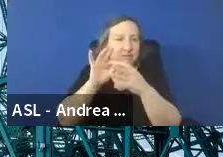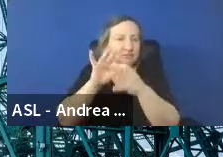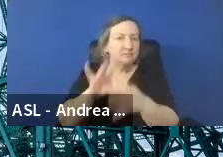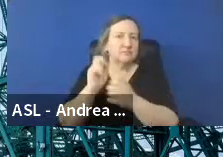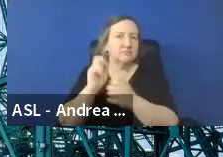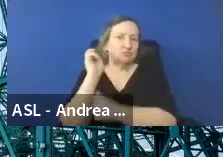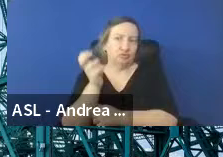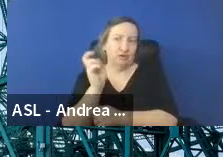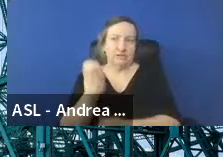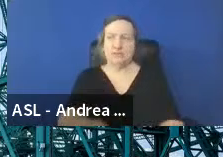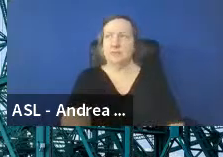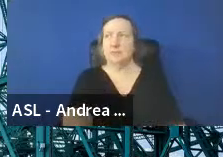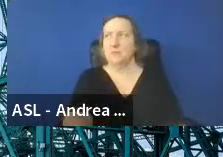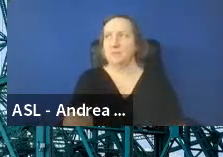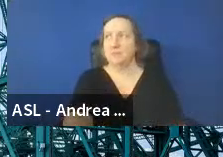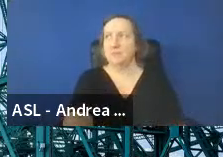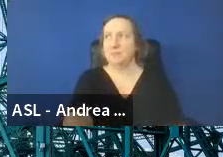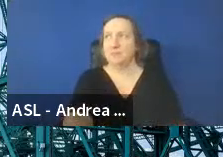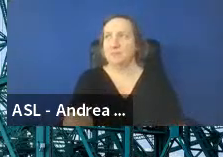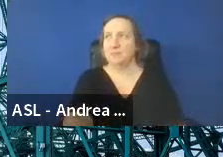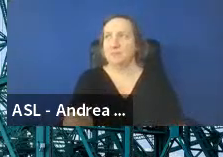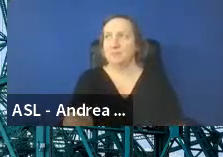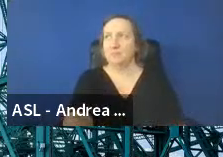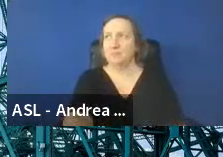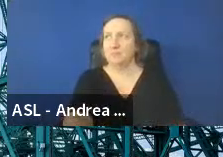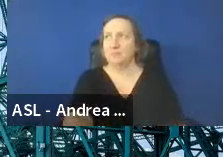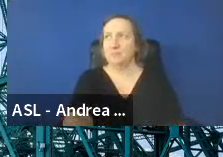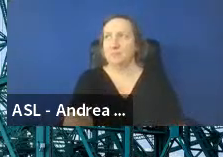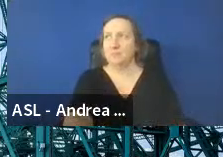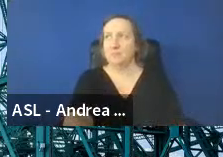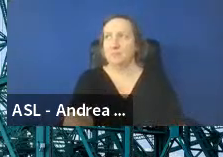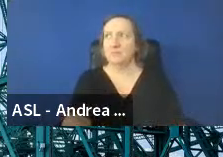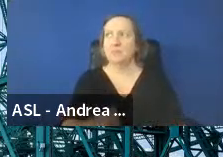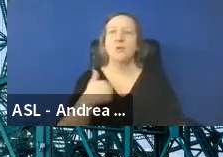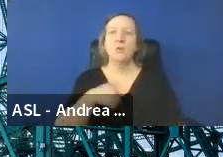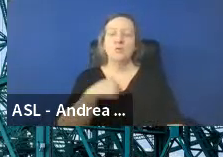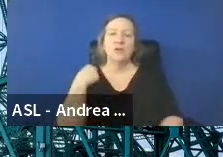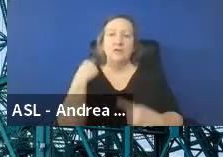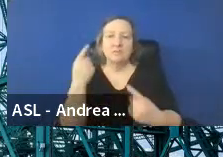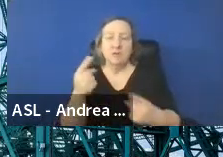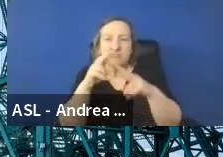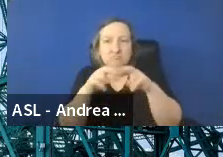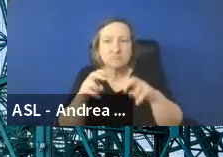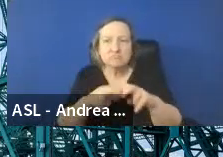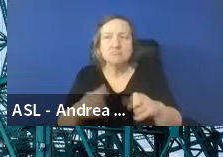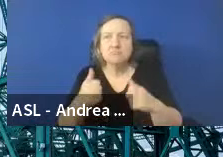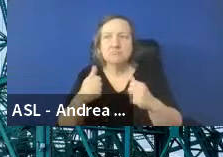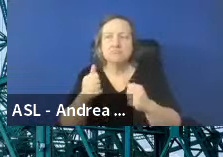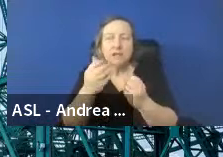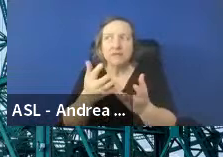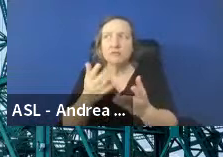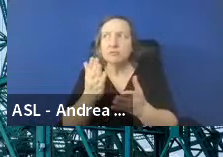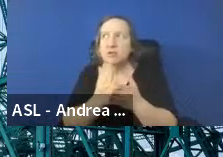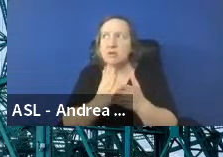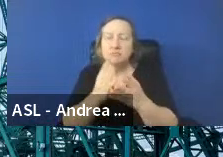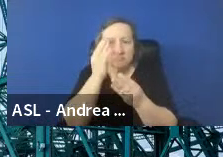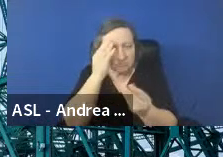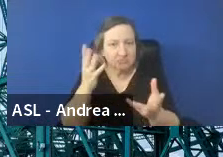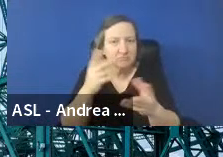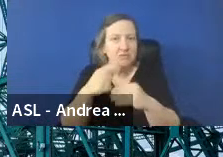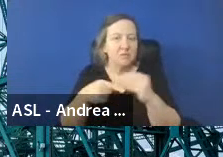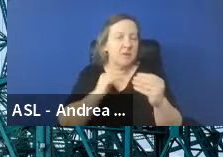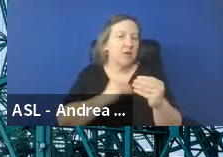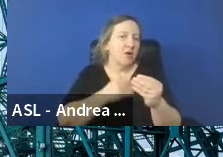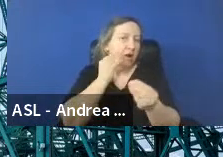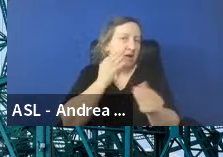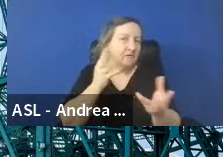done some diving into, and to start to provide you some high-level takeaways about what we have gathered in terms of information